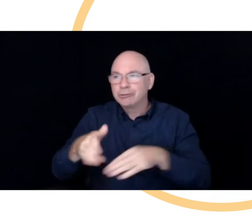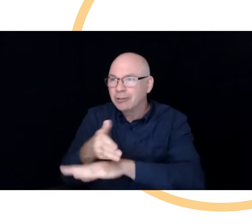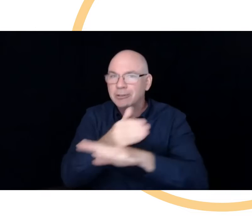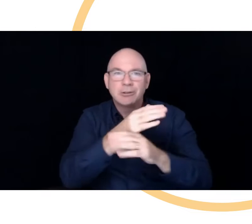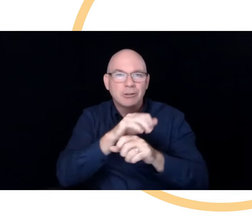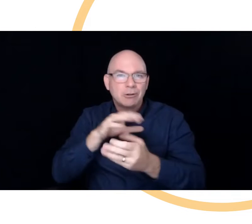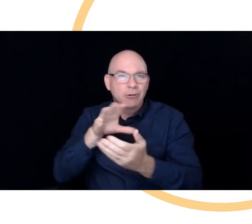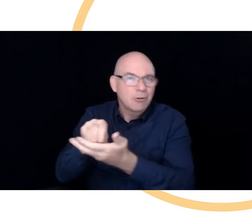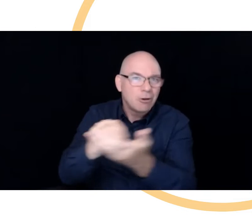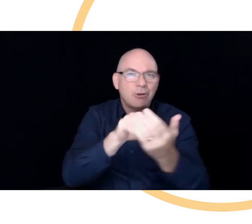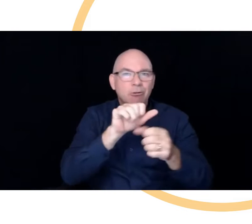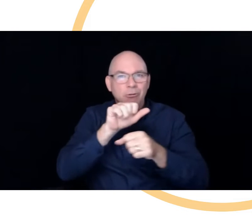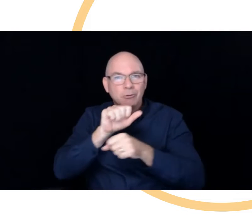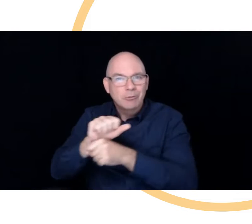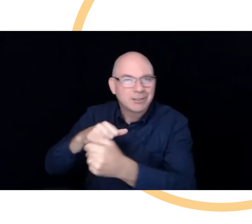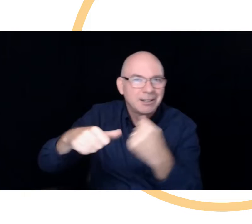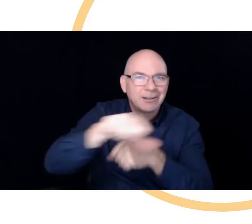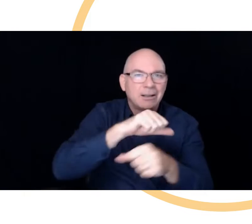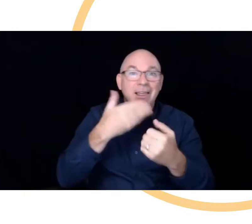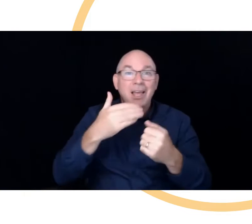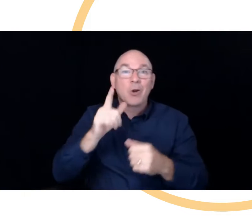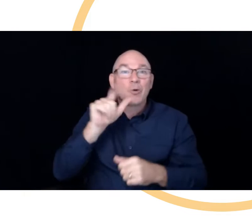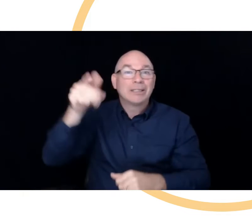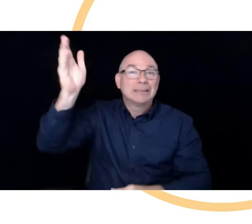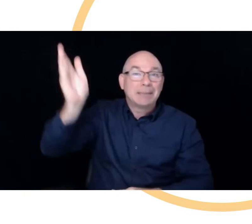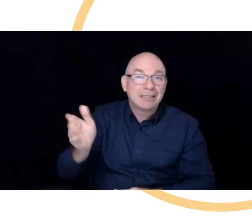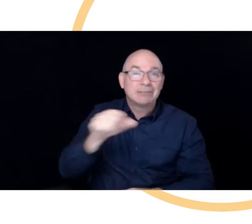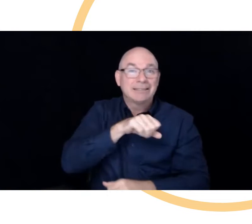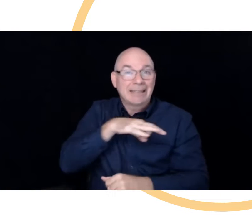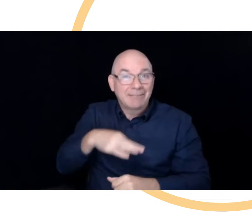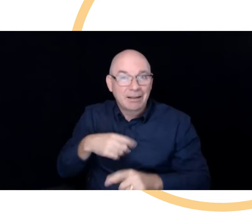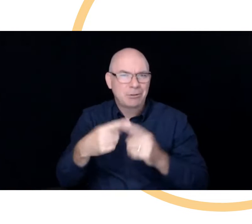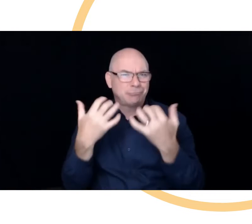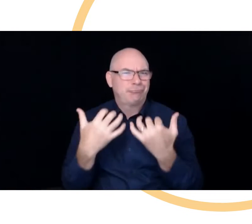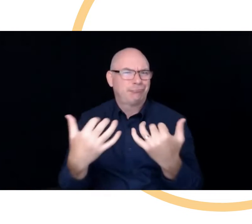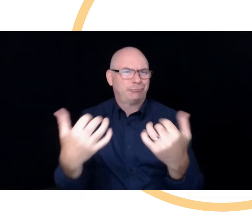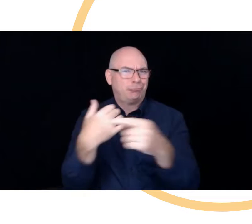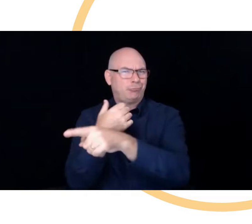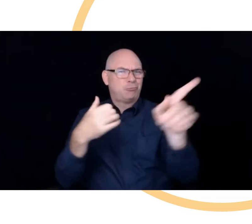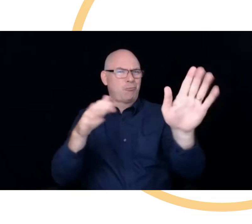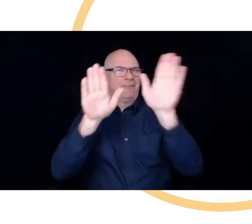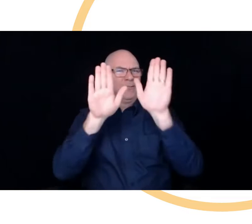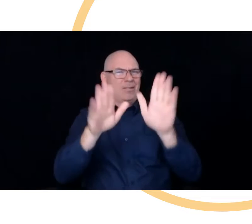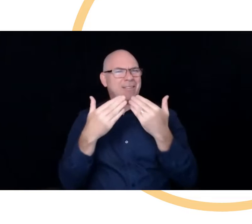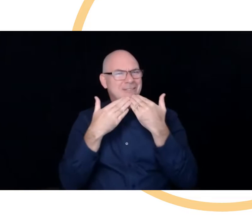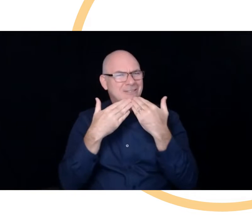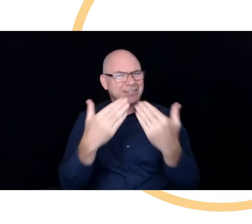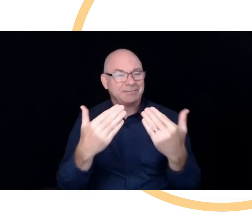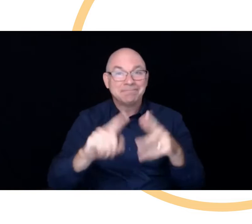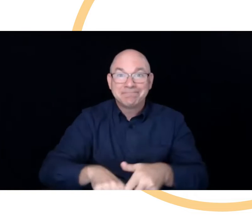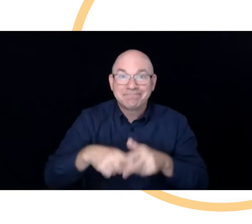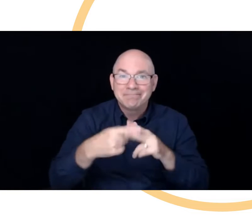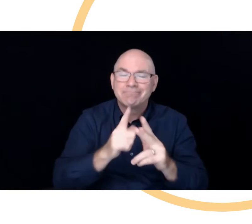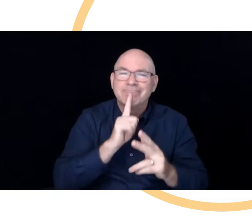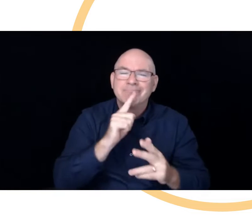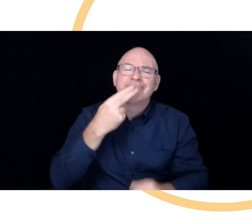together. And thank you to all the speakers, staff, and this wonderful audience joining us today. To kick us off, we are very